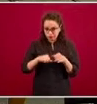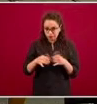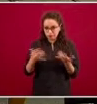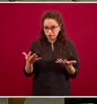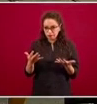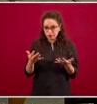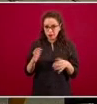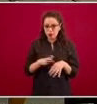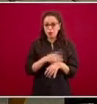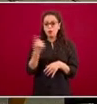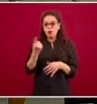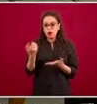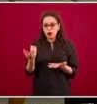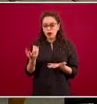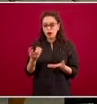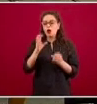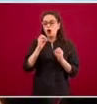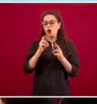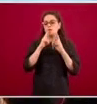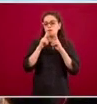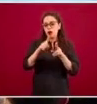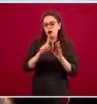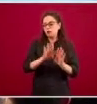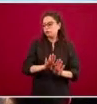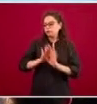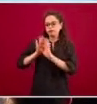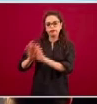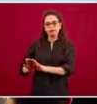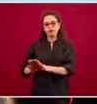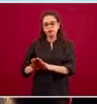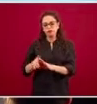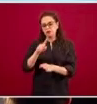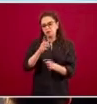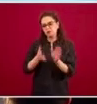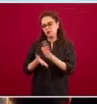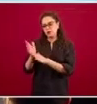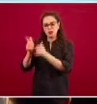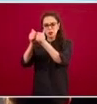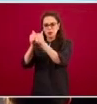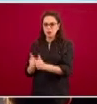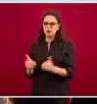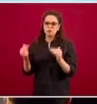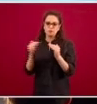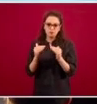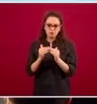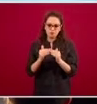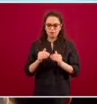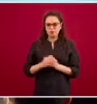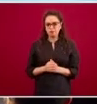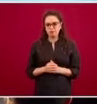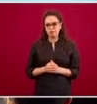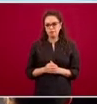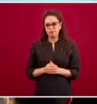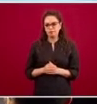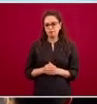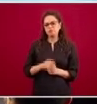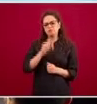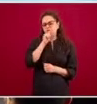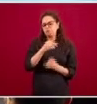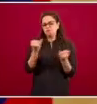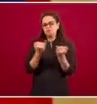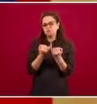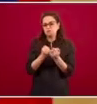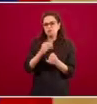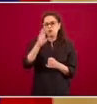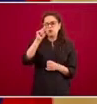the hospital, but they didn't get tested because of clinical reasons, because they got examined and